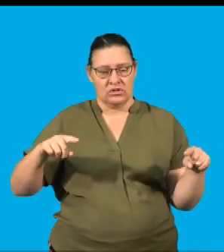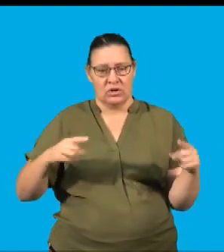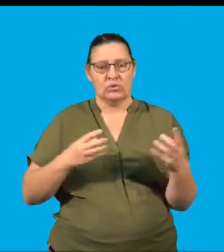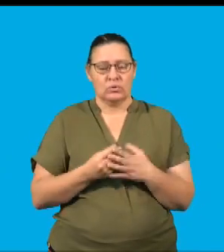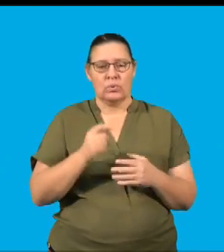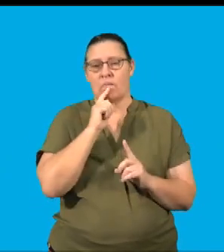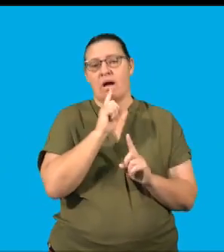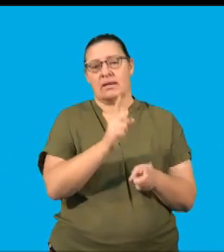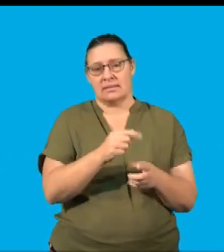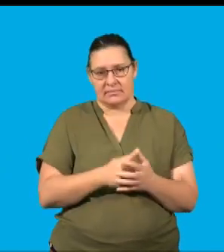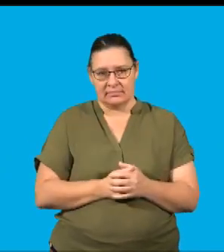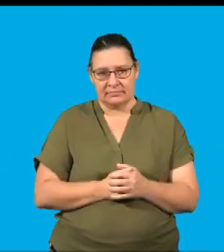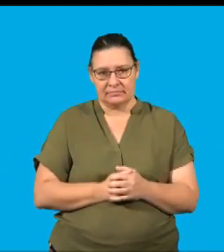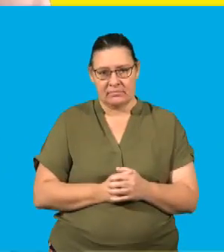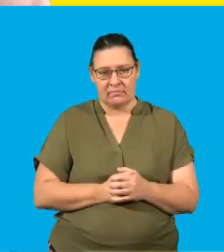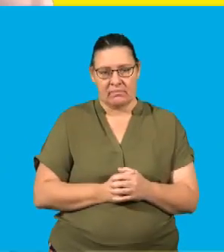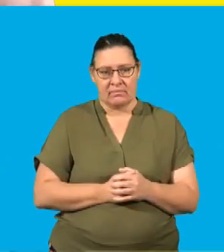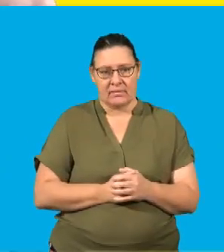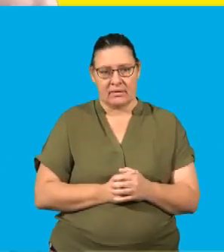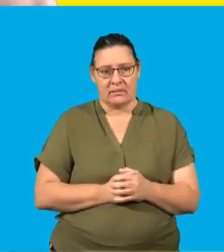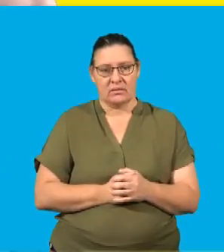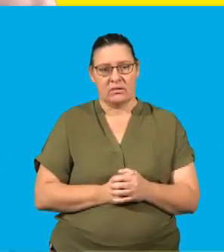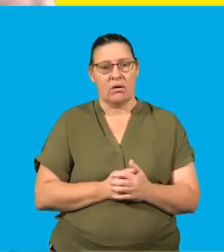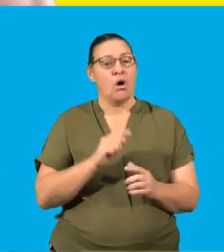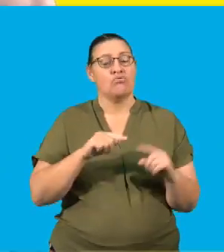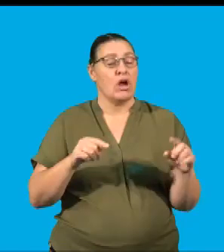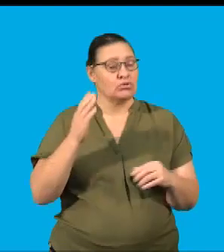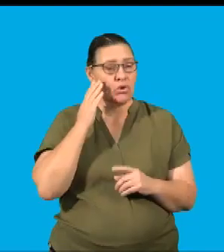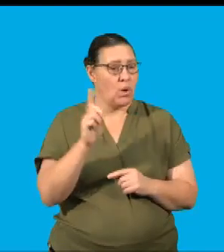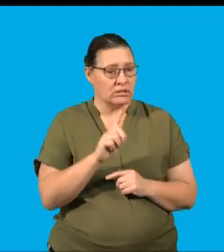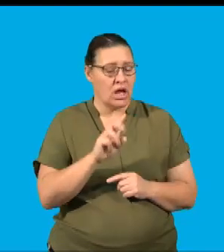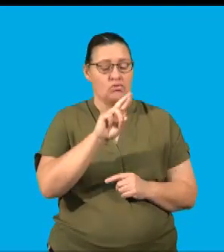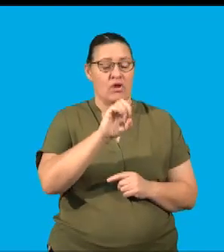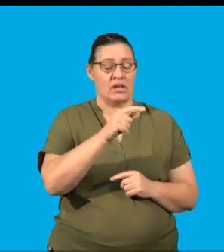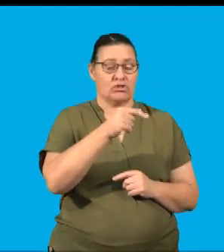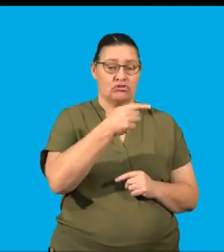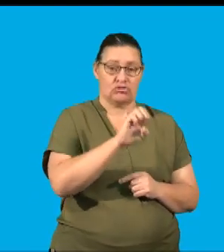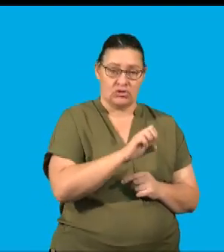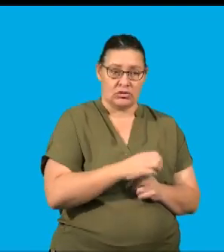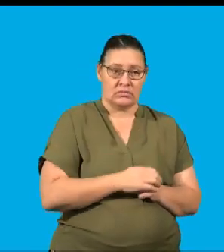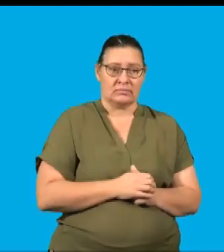to answer this question. And what do you know about the range? You know that range